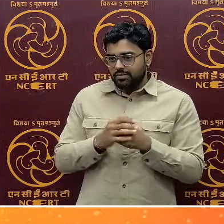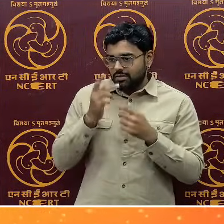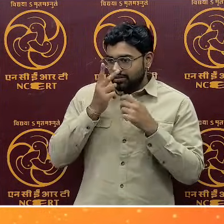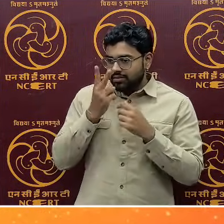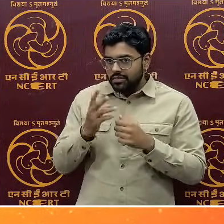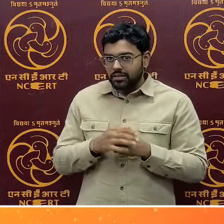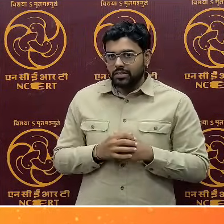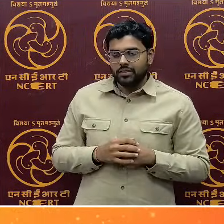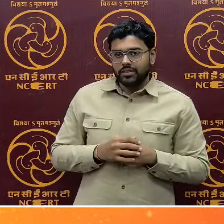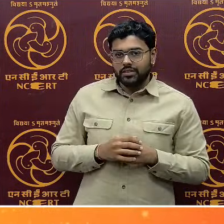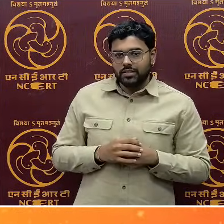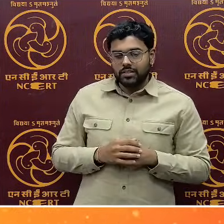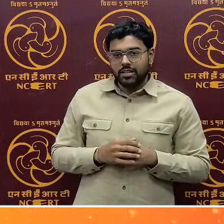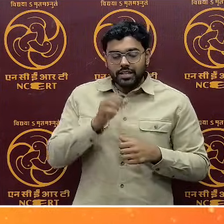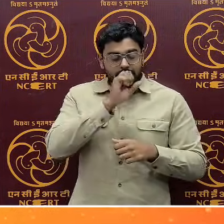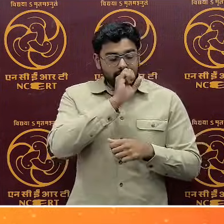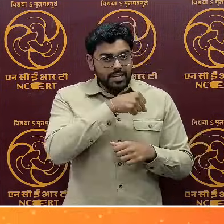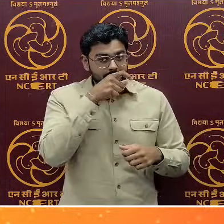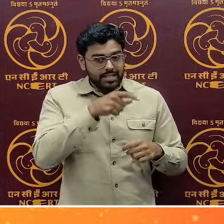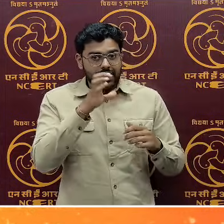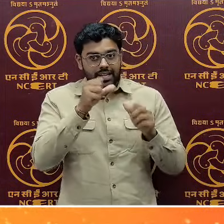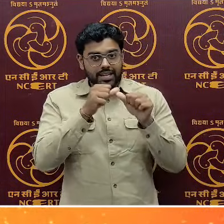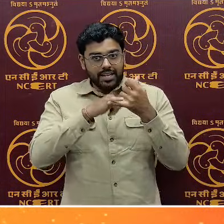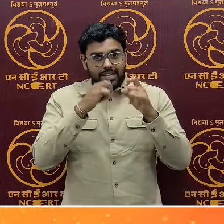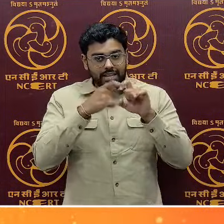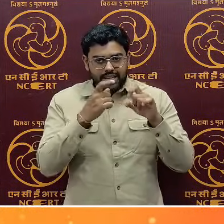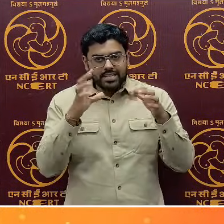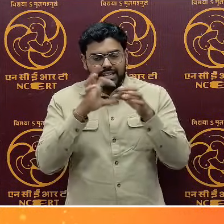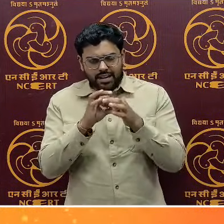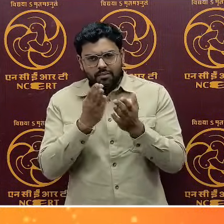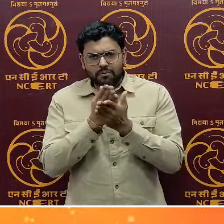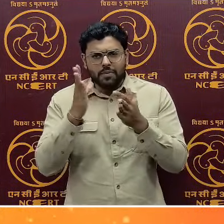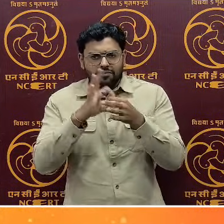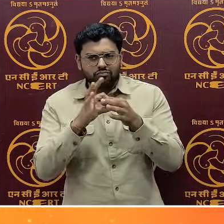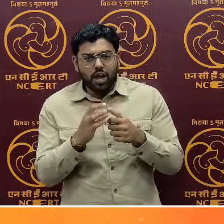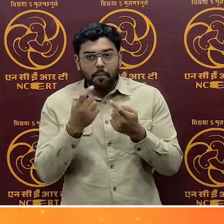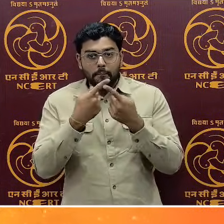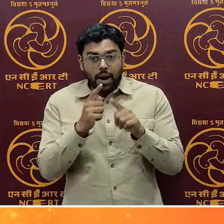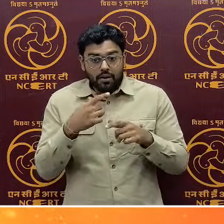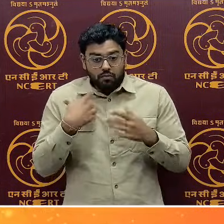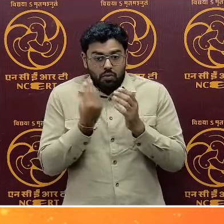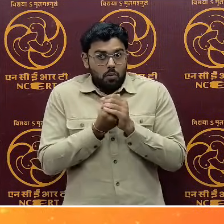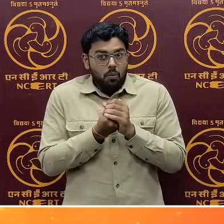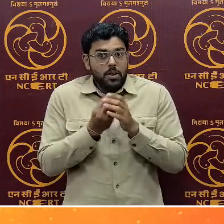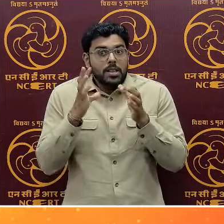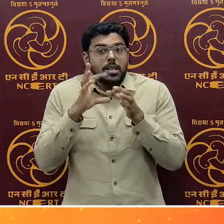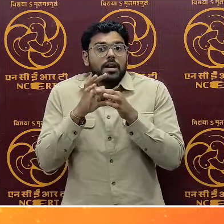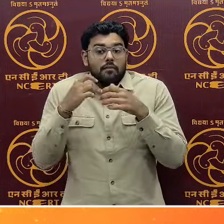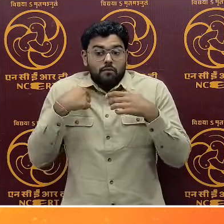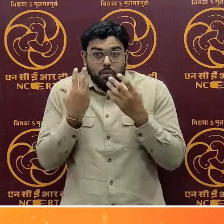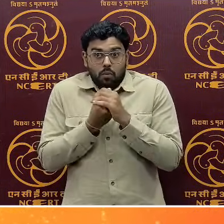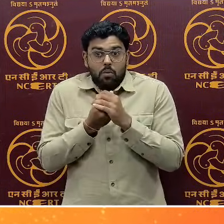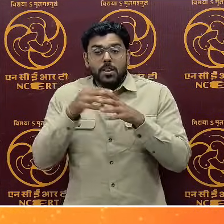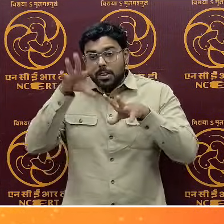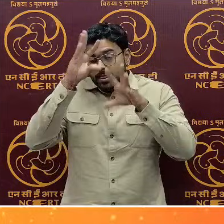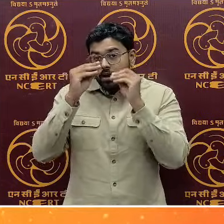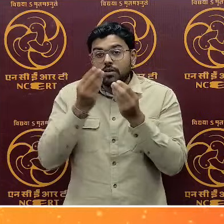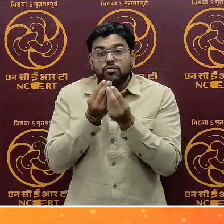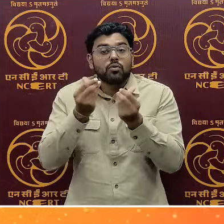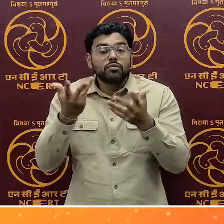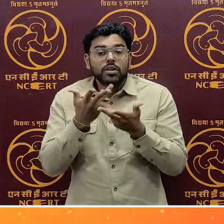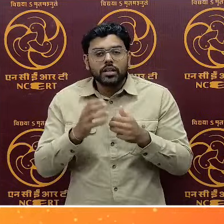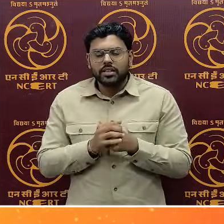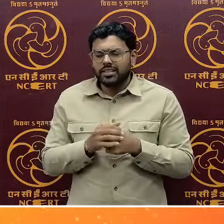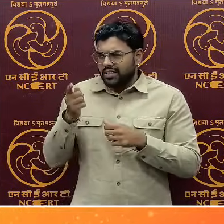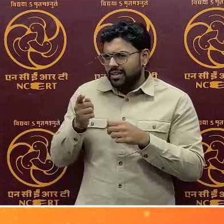it's Yes, it is related to case in one way or another. Yes. But which case are we referring to? Which case are we going to solve? Let's pencil